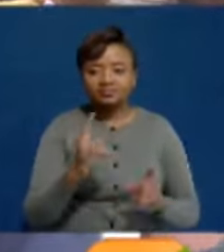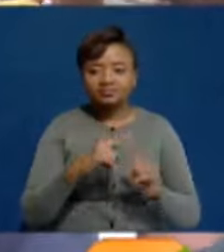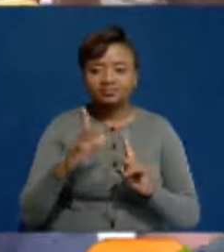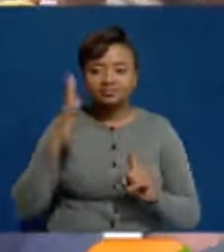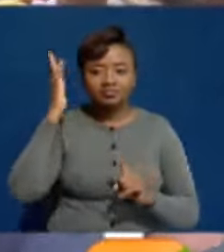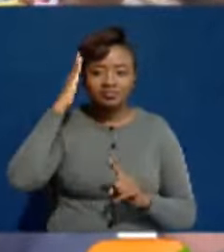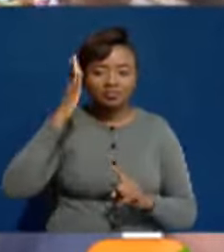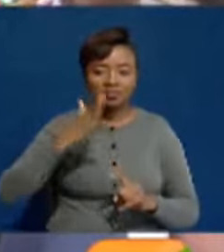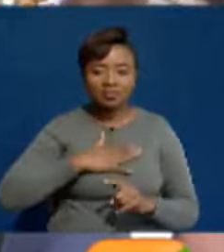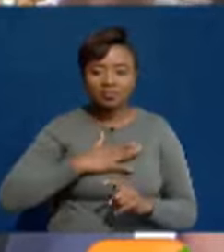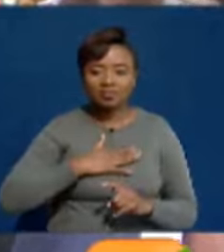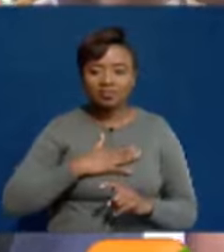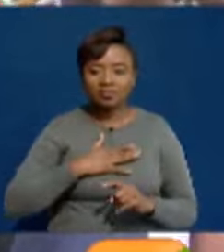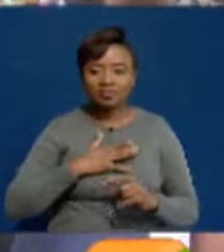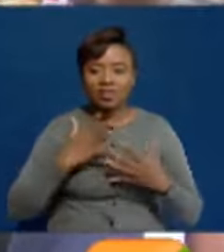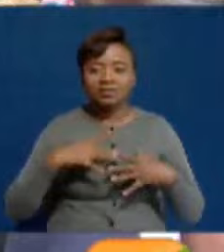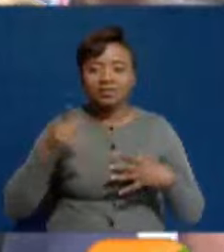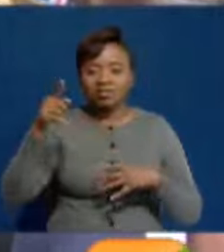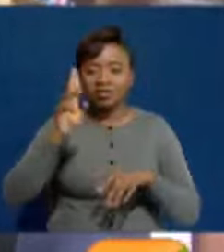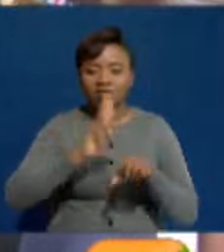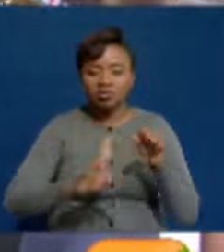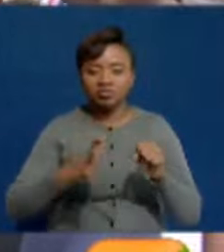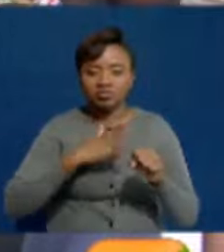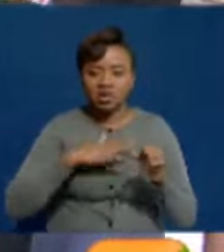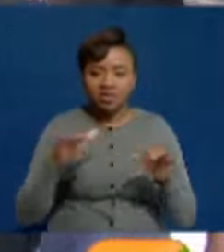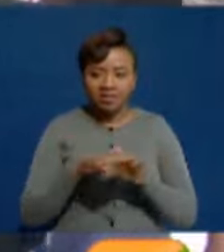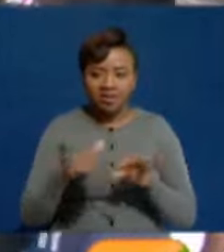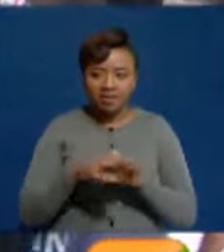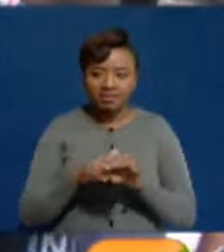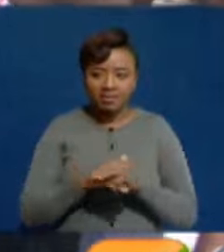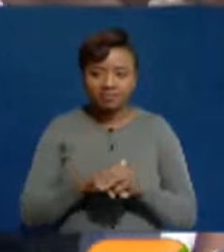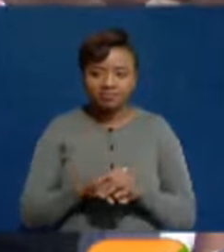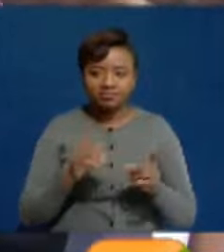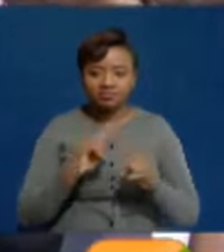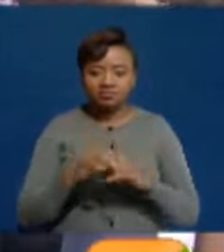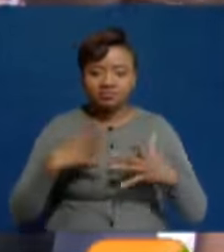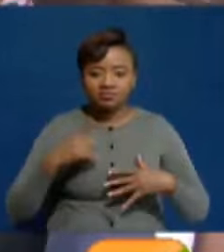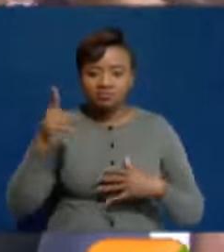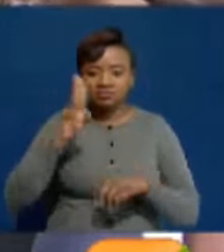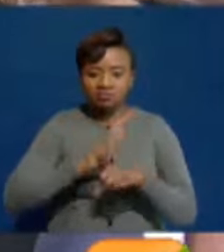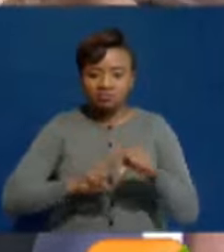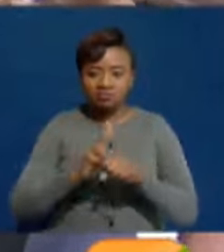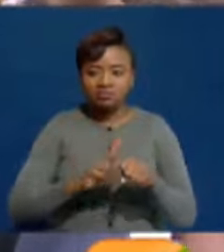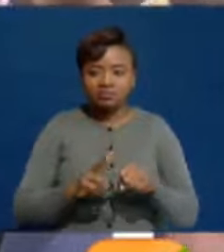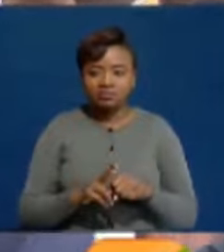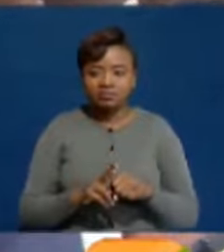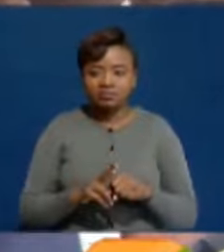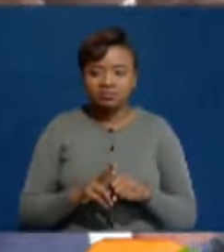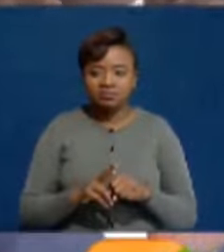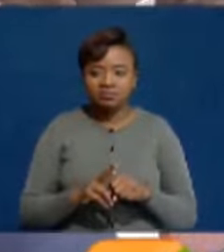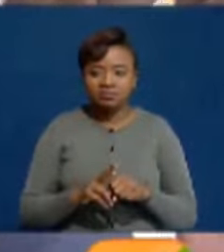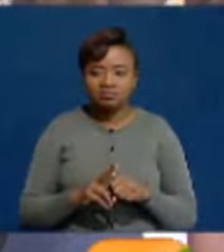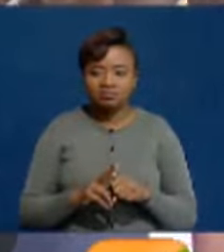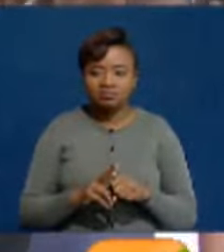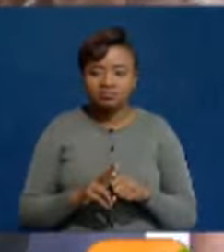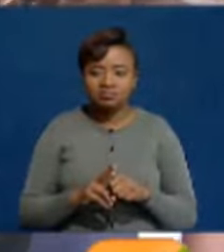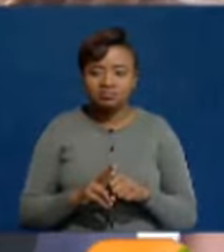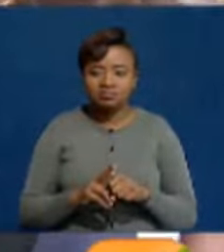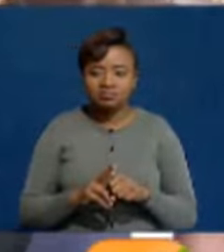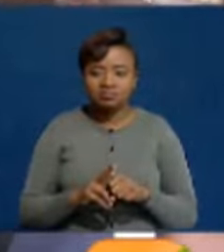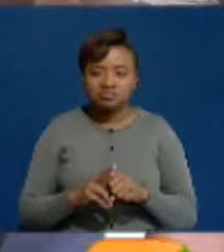watu anatumia ni memba wetu. Na wale watu ambao anatumia anasema hivi.